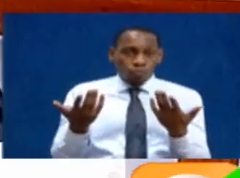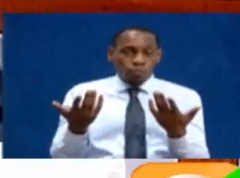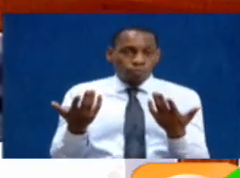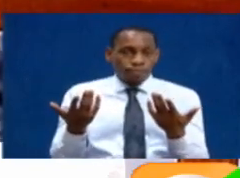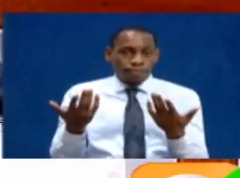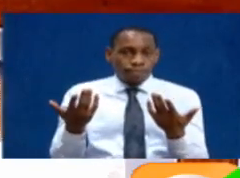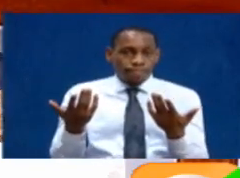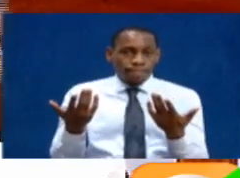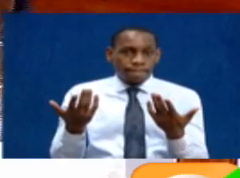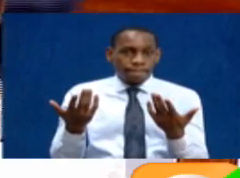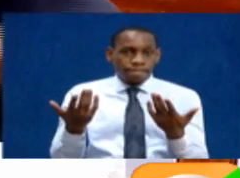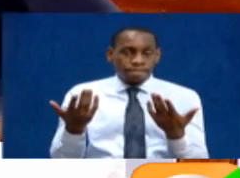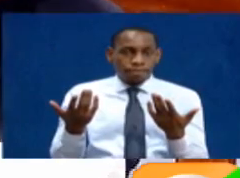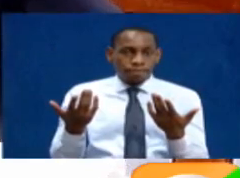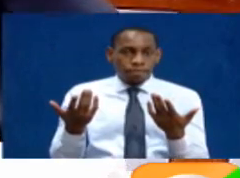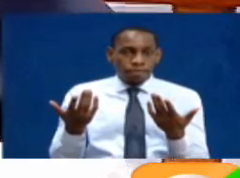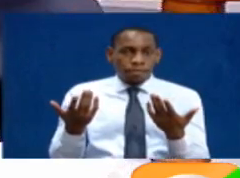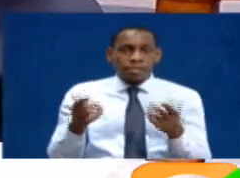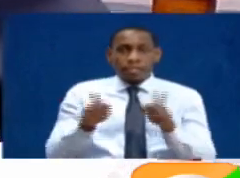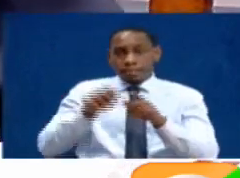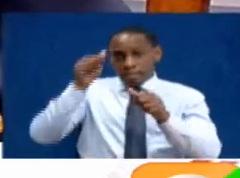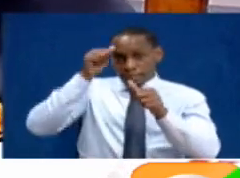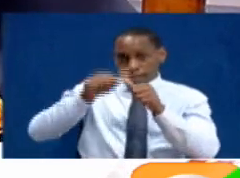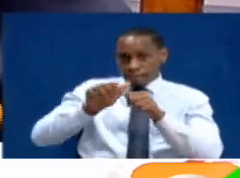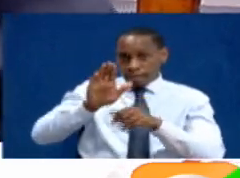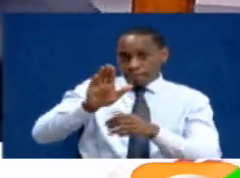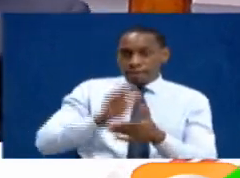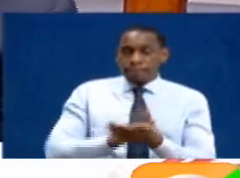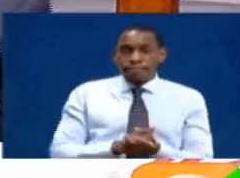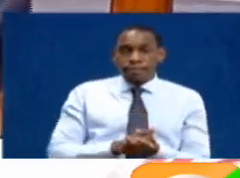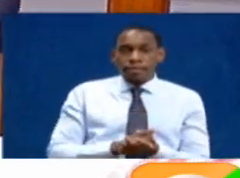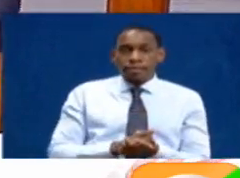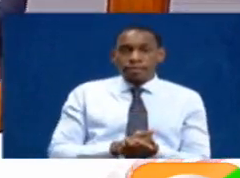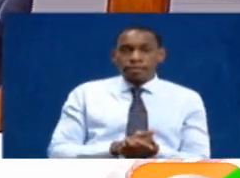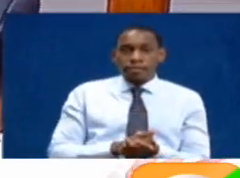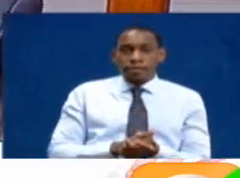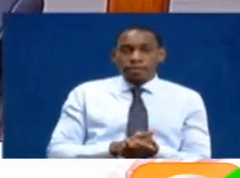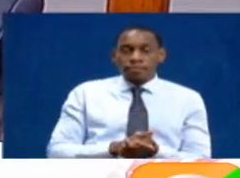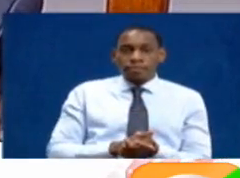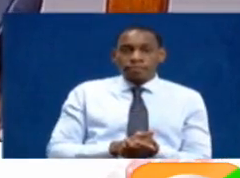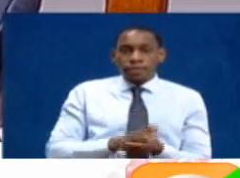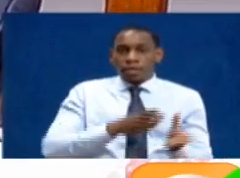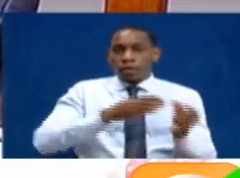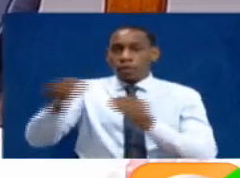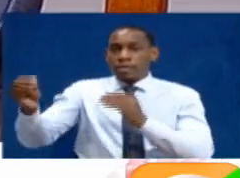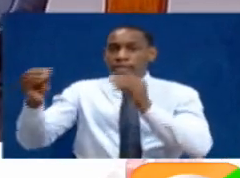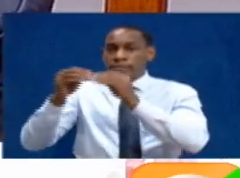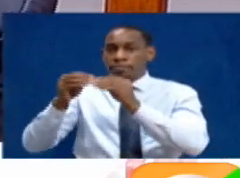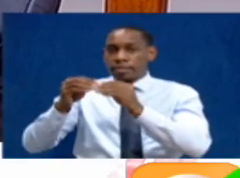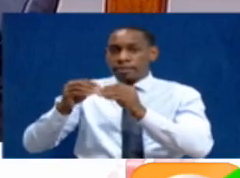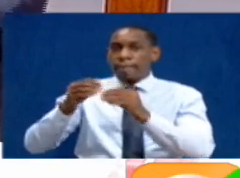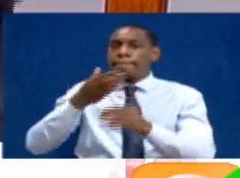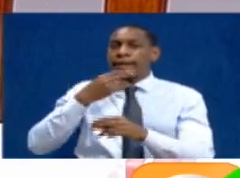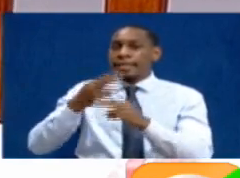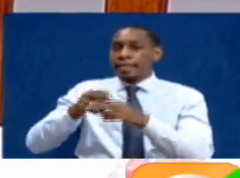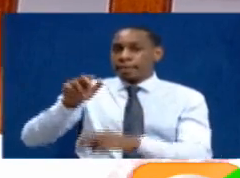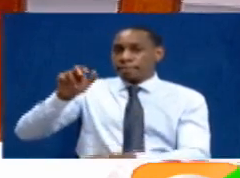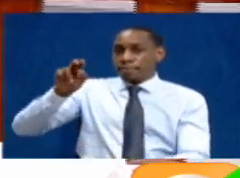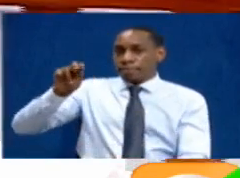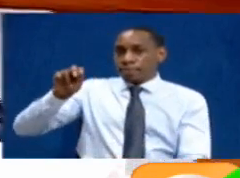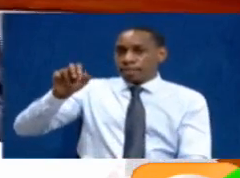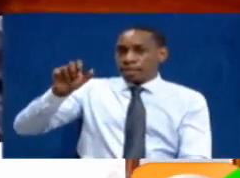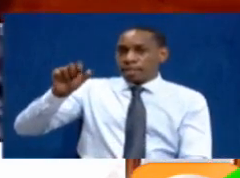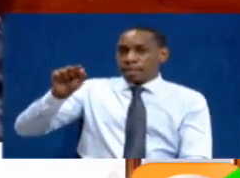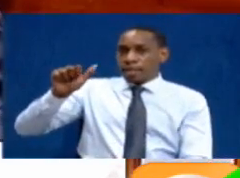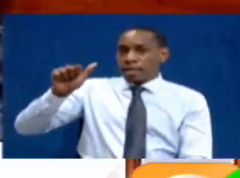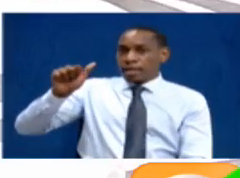is, you know, at one time, and I reminded you this thing, we went to see the late Sharif Nasir. He was a very good leader. After Ronald.